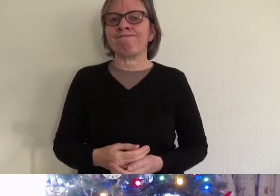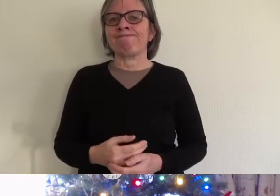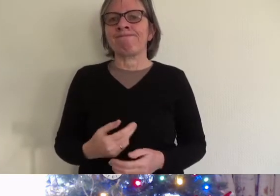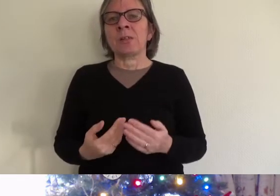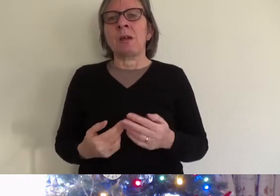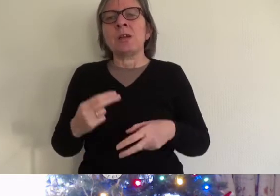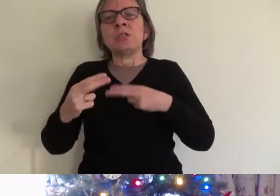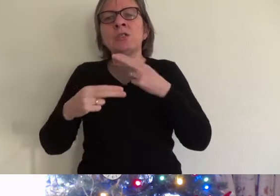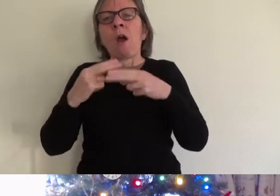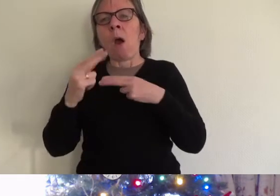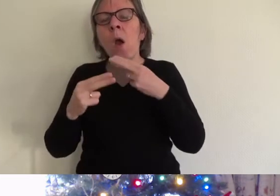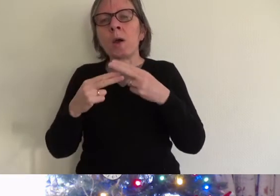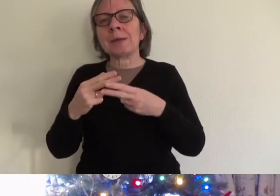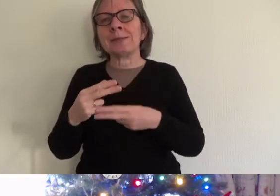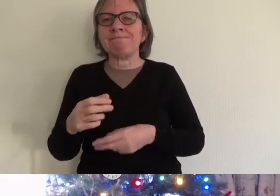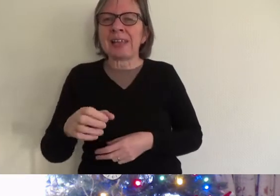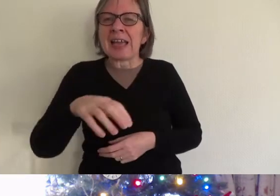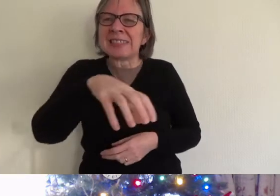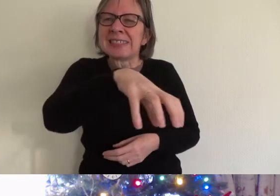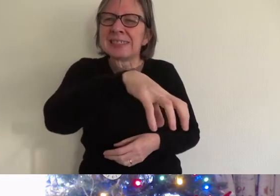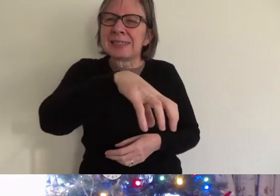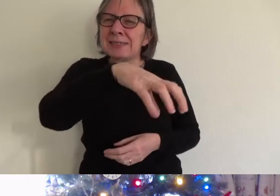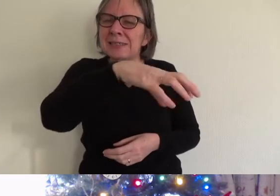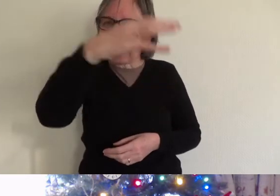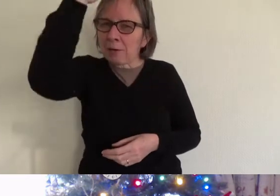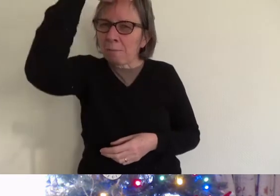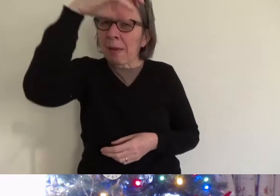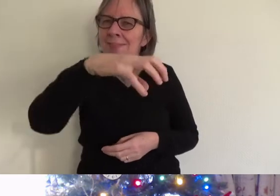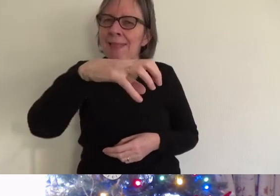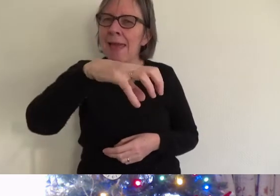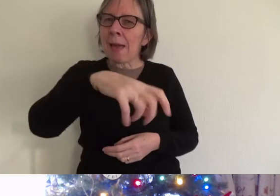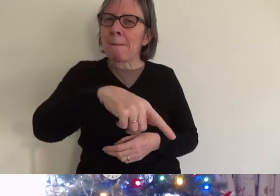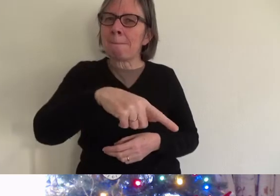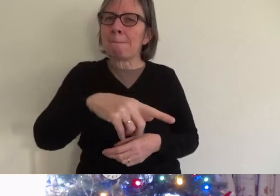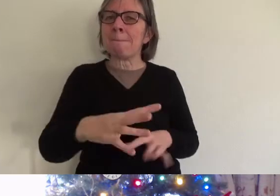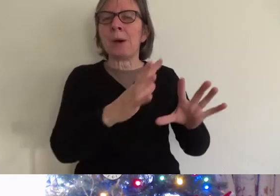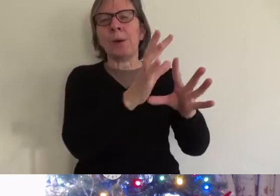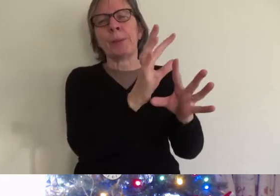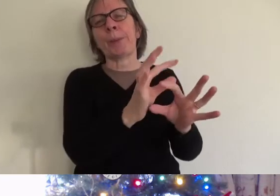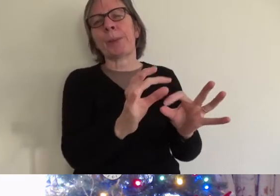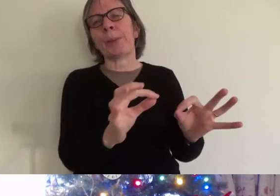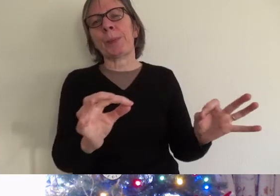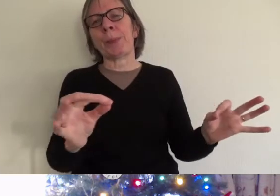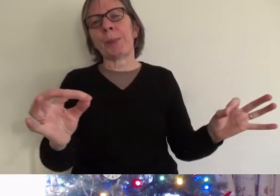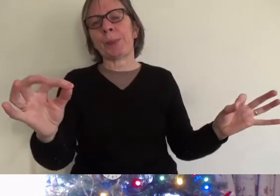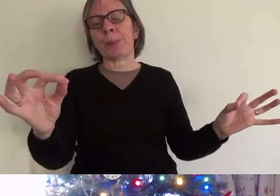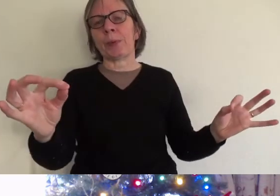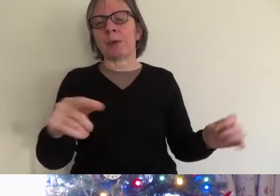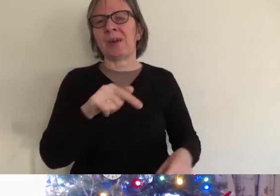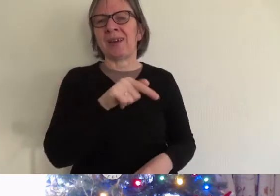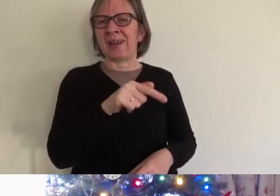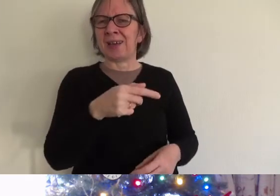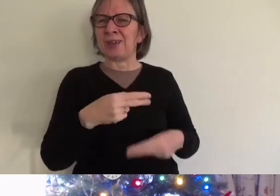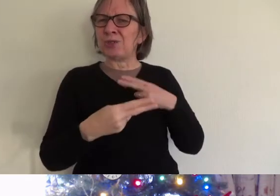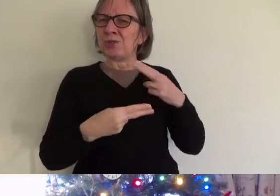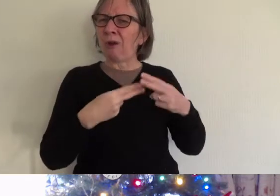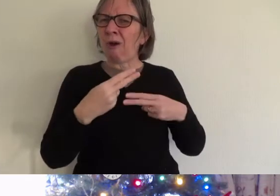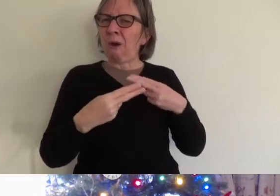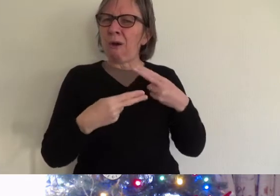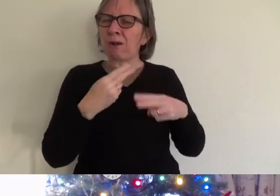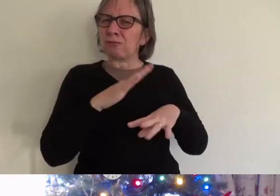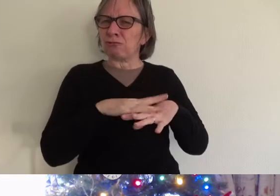of Bethlehem, how still we see thee lie." And this song talks